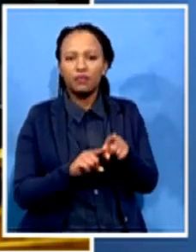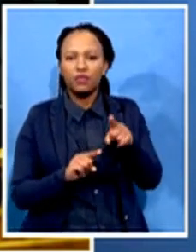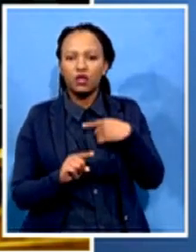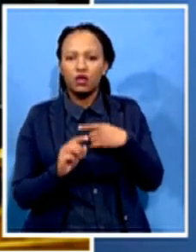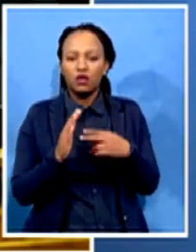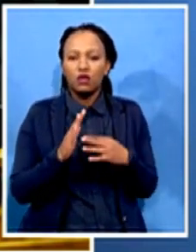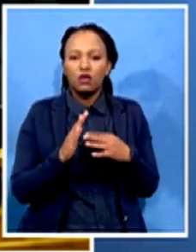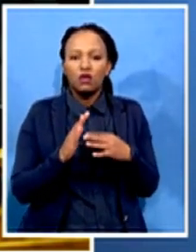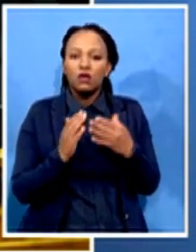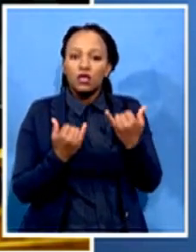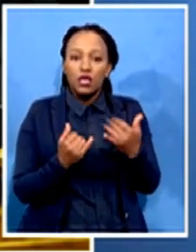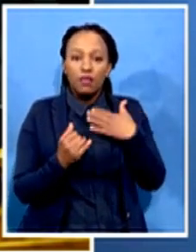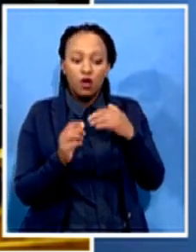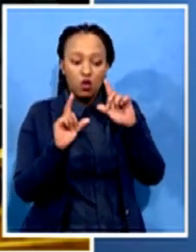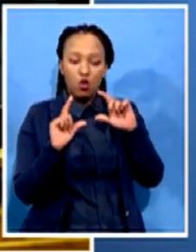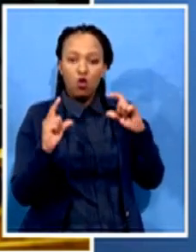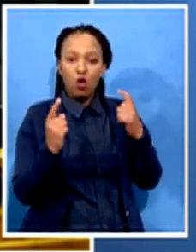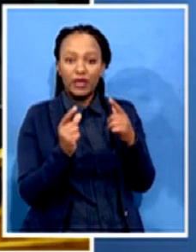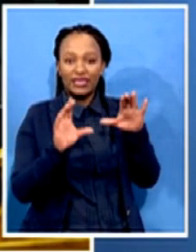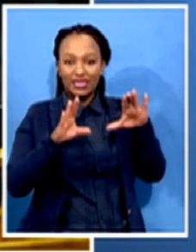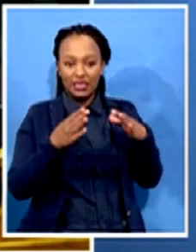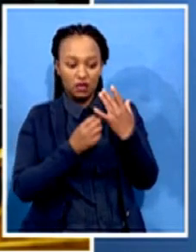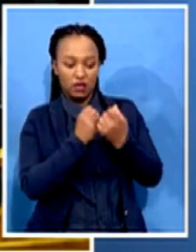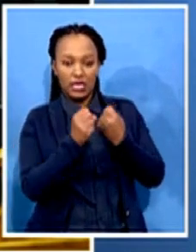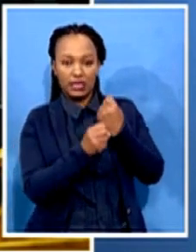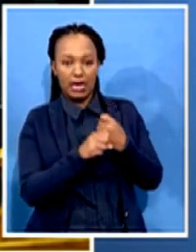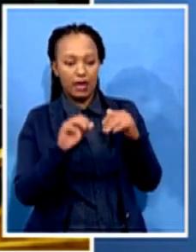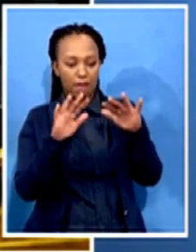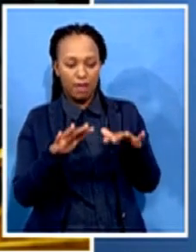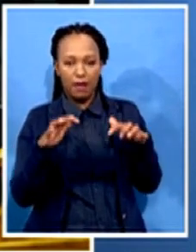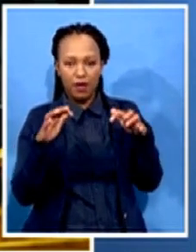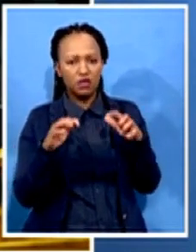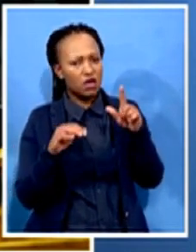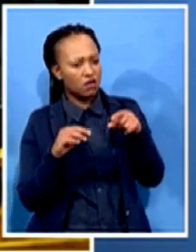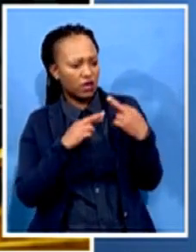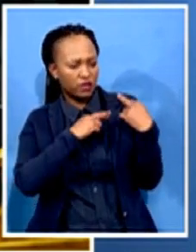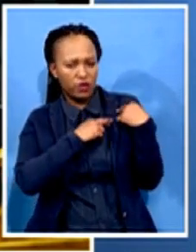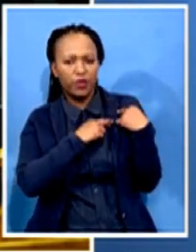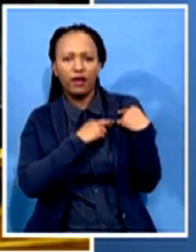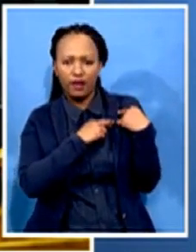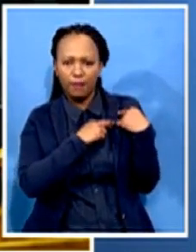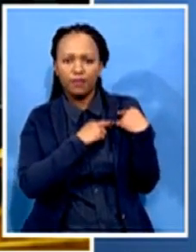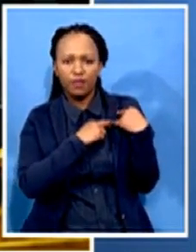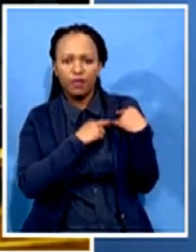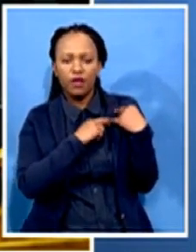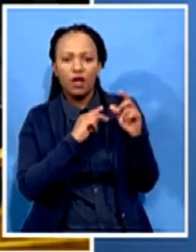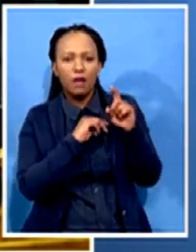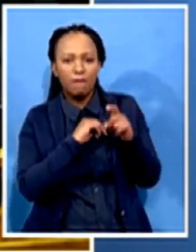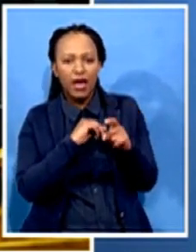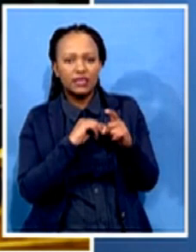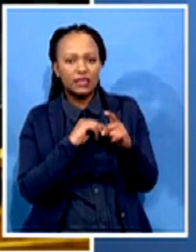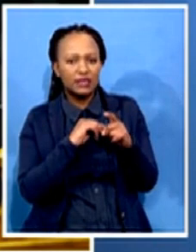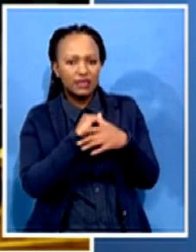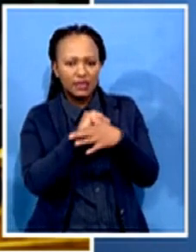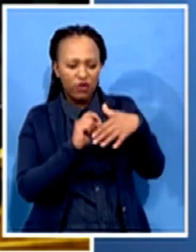Defense in Parliament is duty-bound to scrutinize this particular set of circumstances, so that we can be